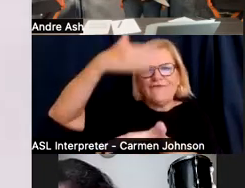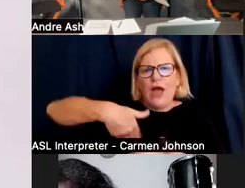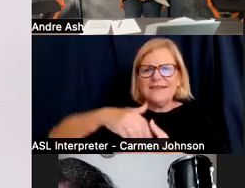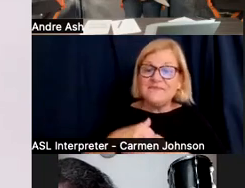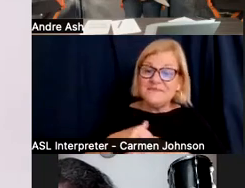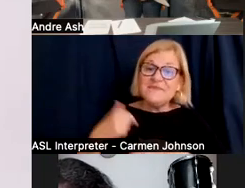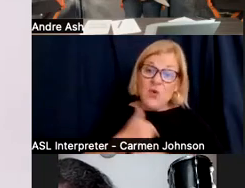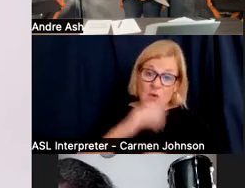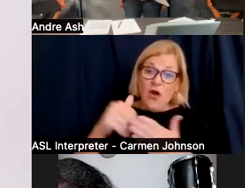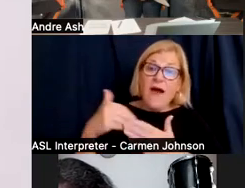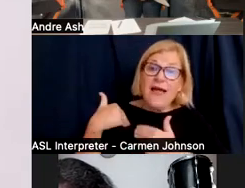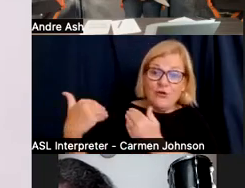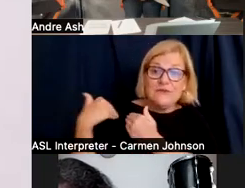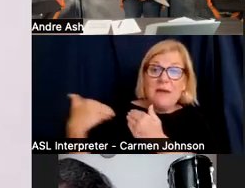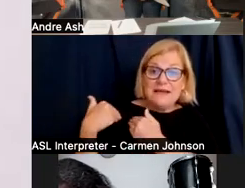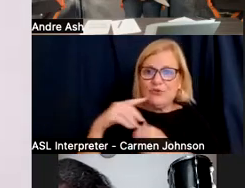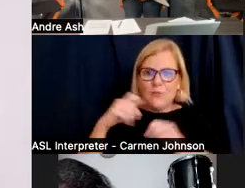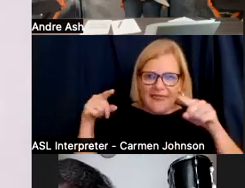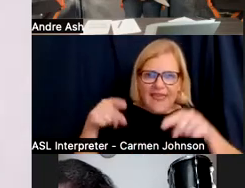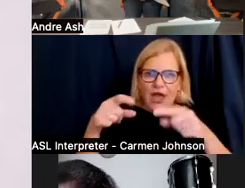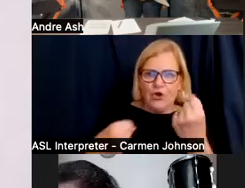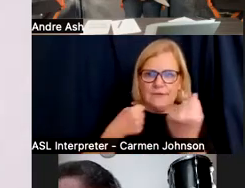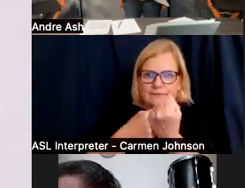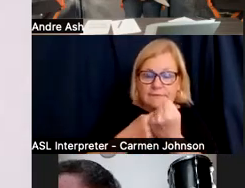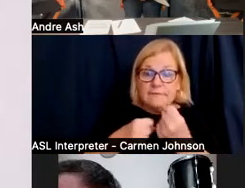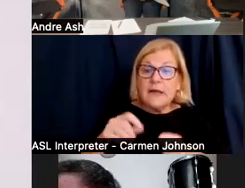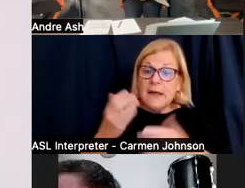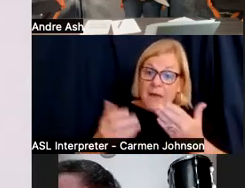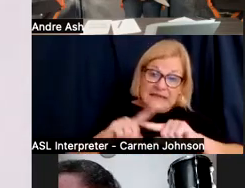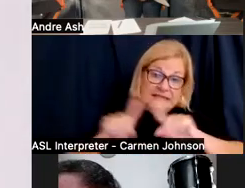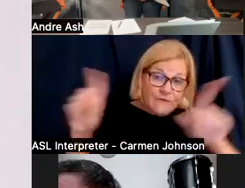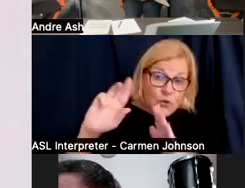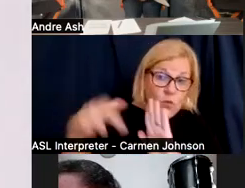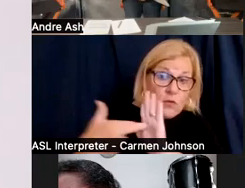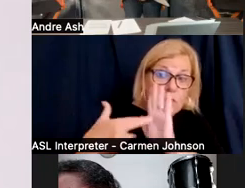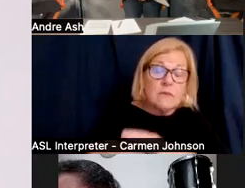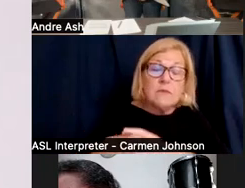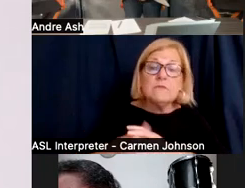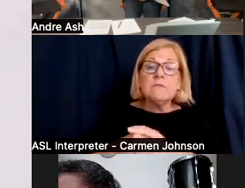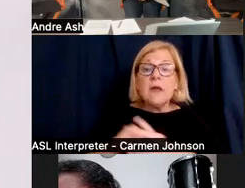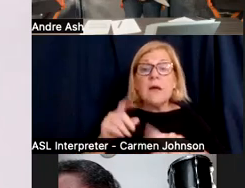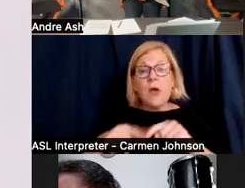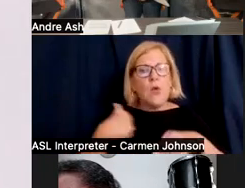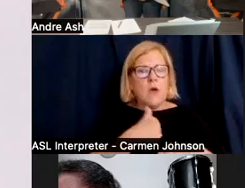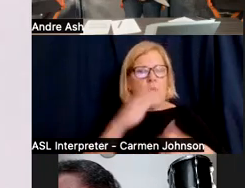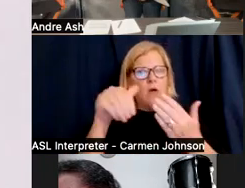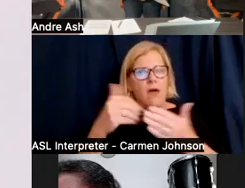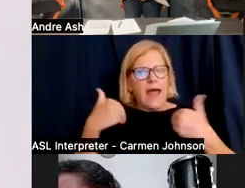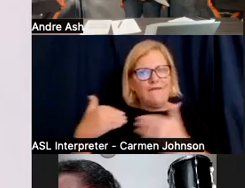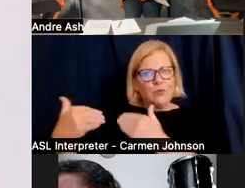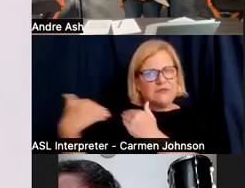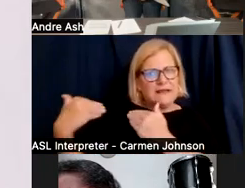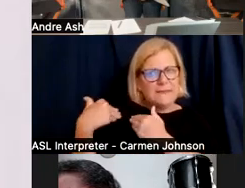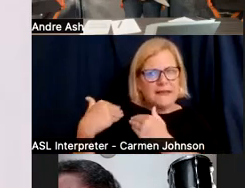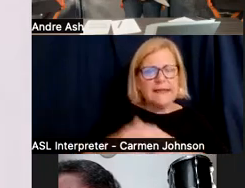have a responsibility. Be there, they may be different, but we all have a